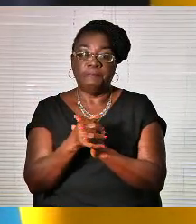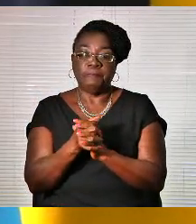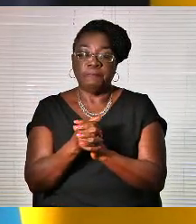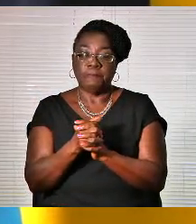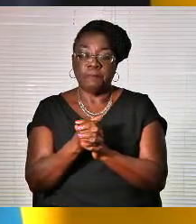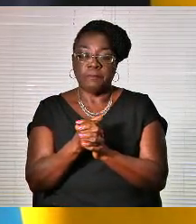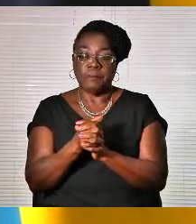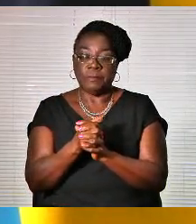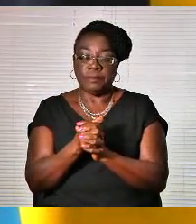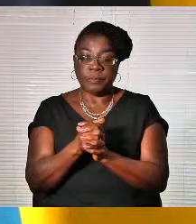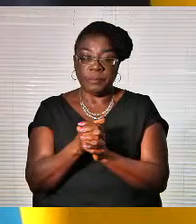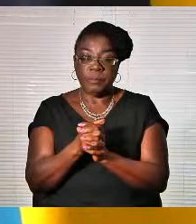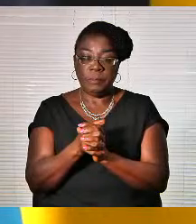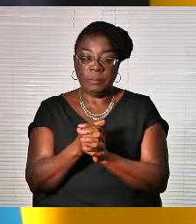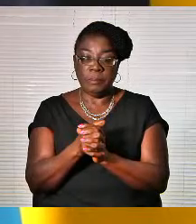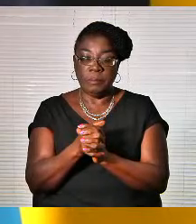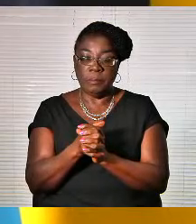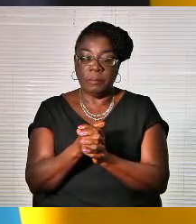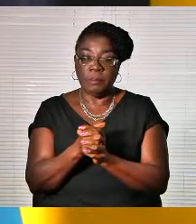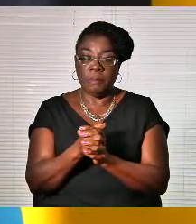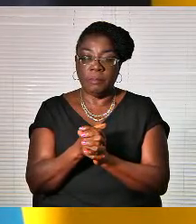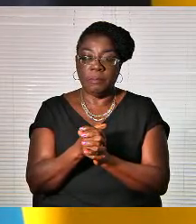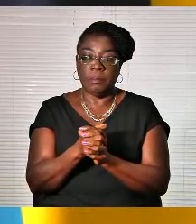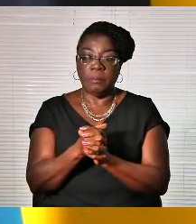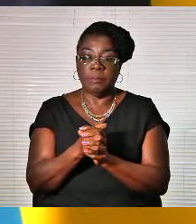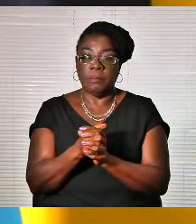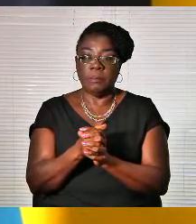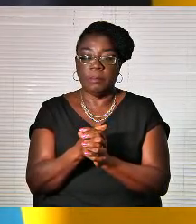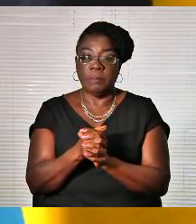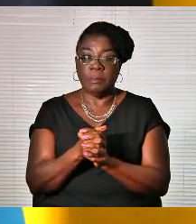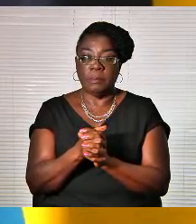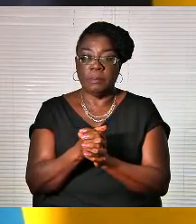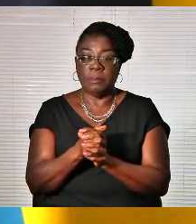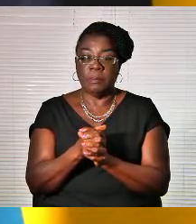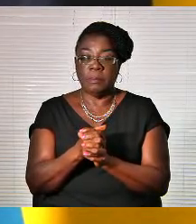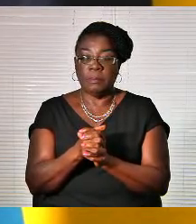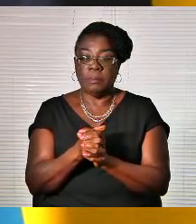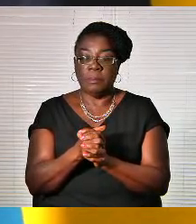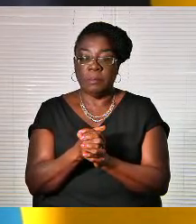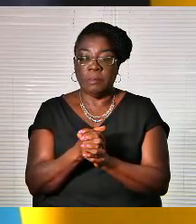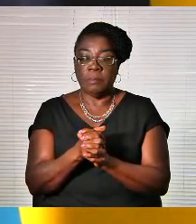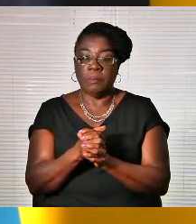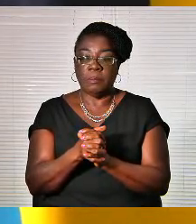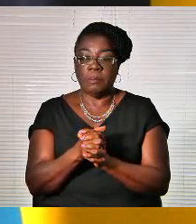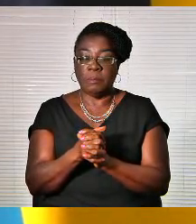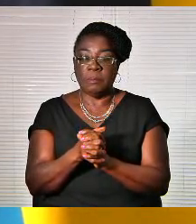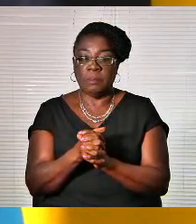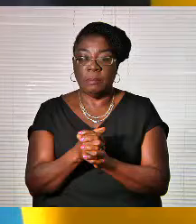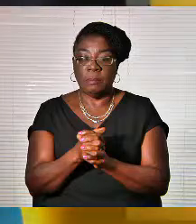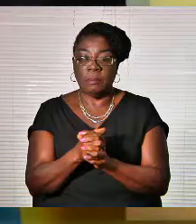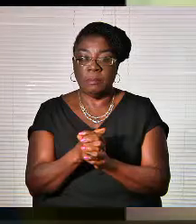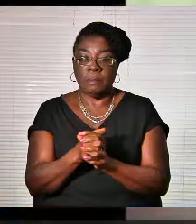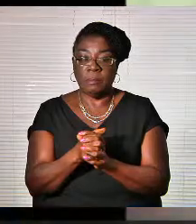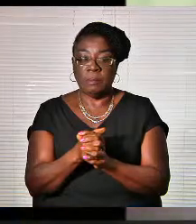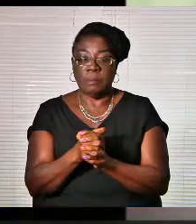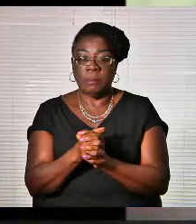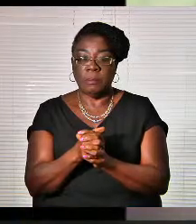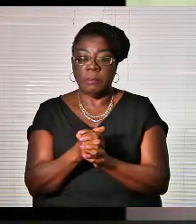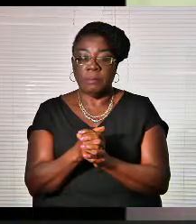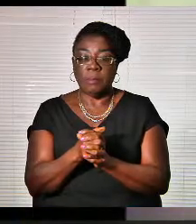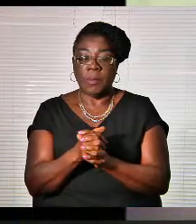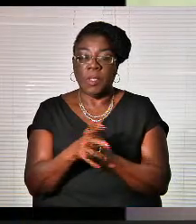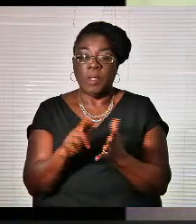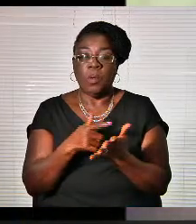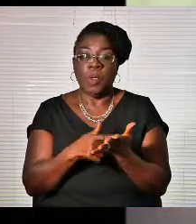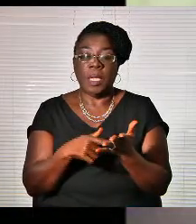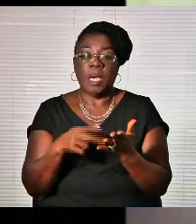Thank you, Dr. Lockwood. Your second question, please. Thank you very much. My second question, what are the recommended